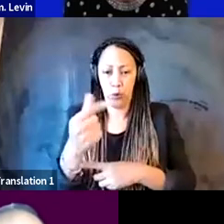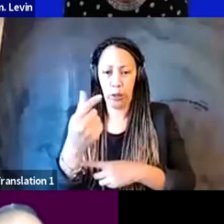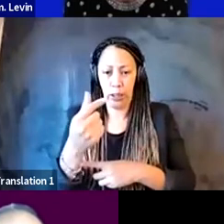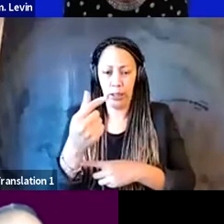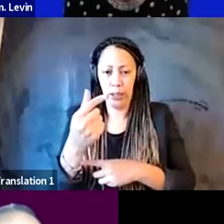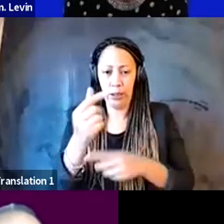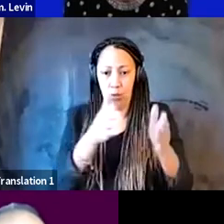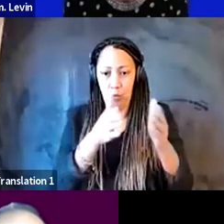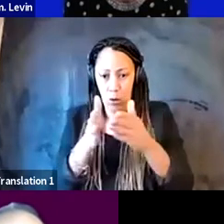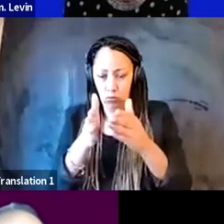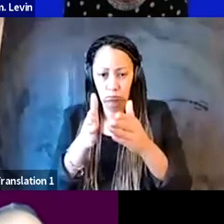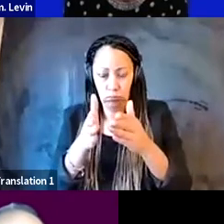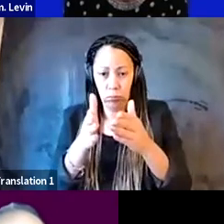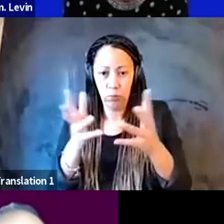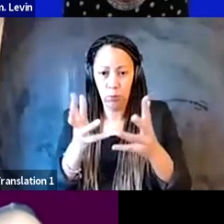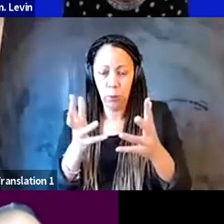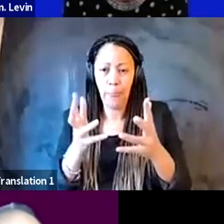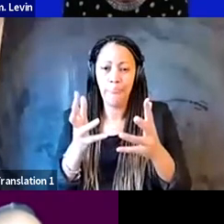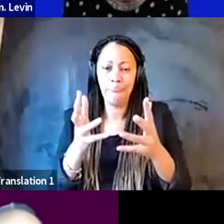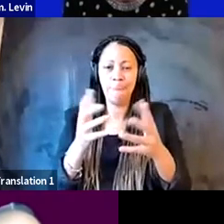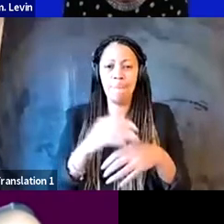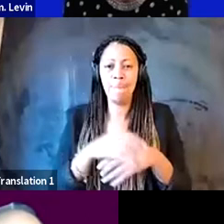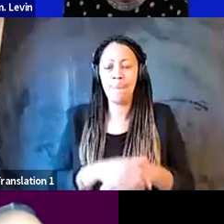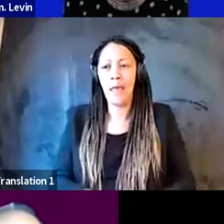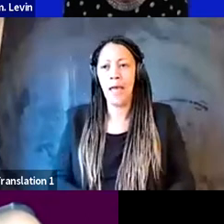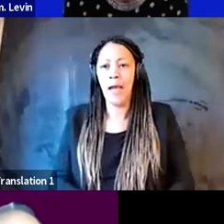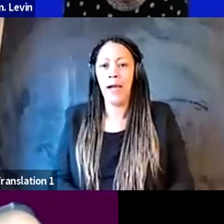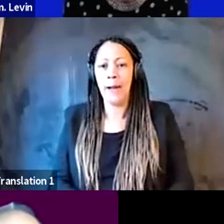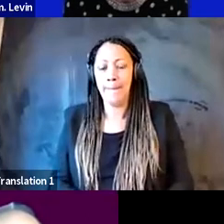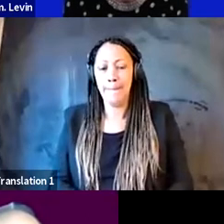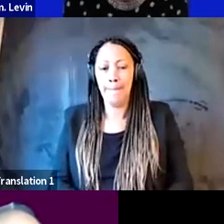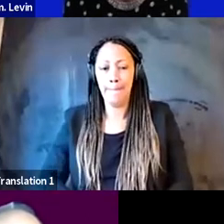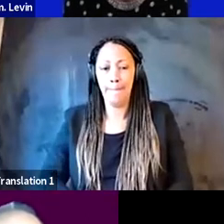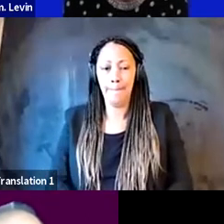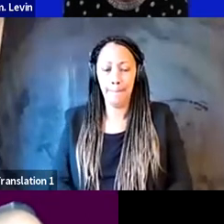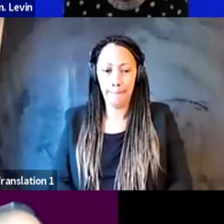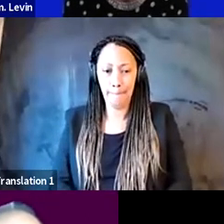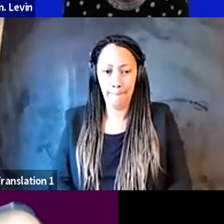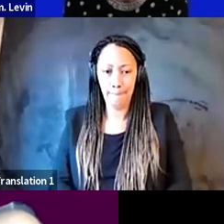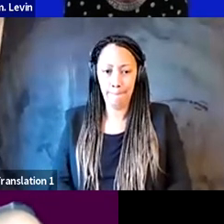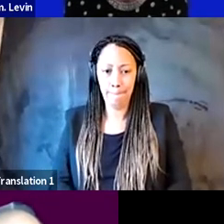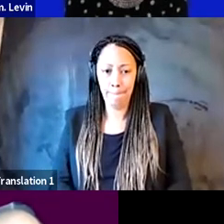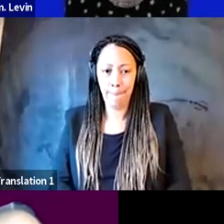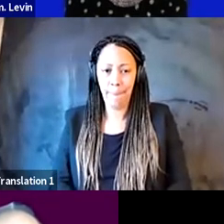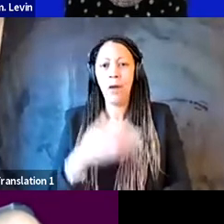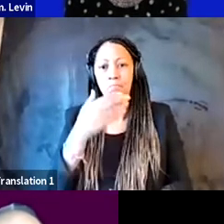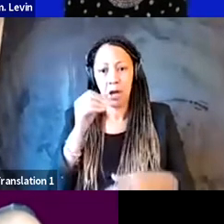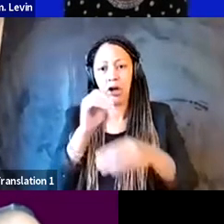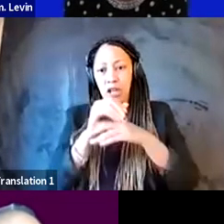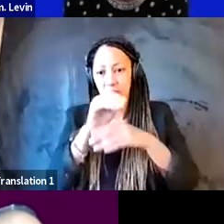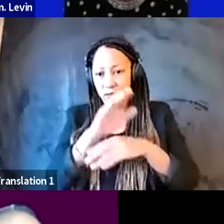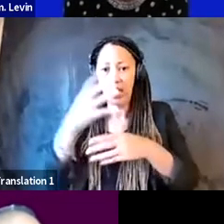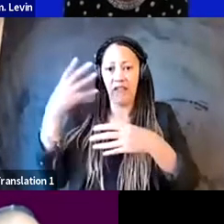route, which basically makes for a much more effective exterior wall